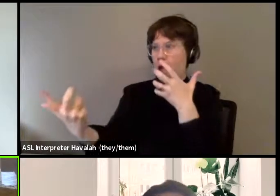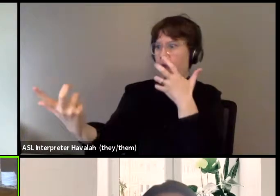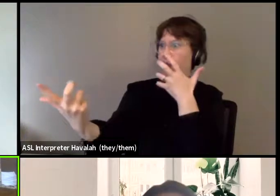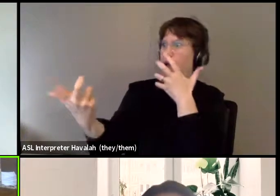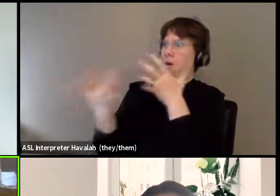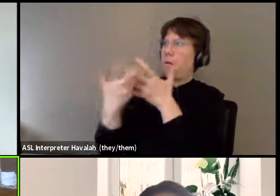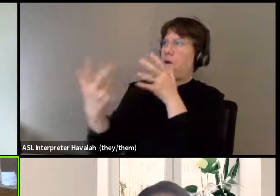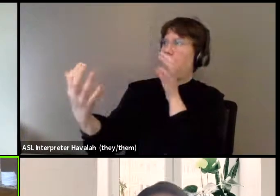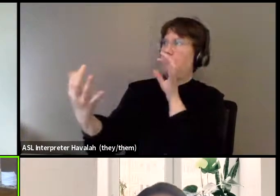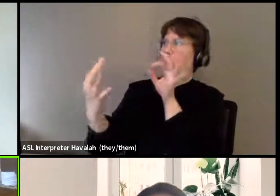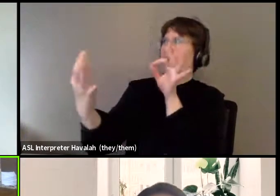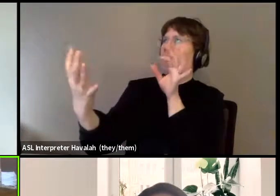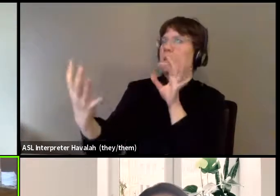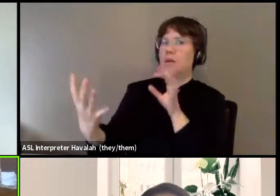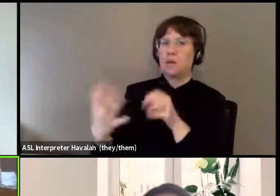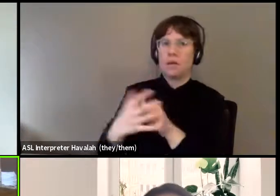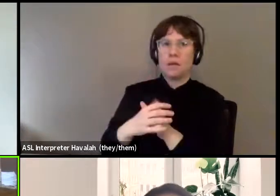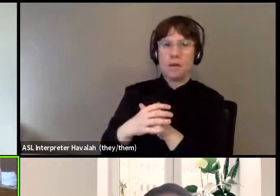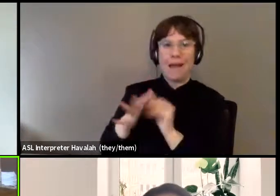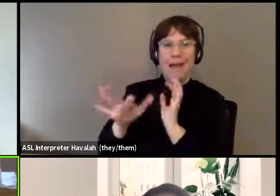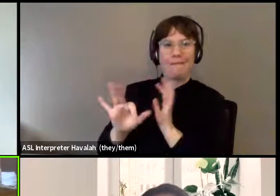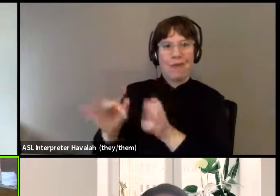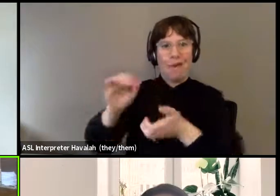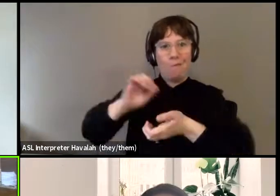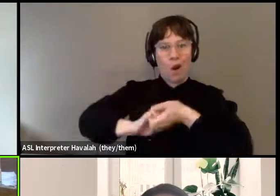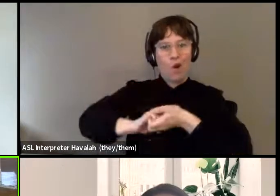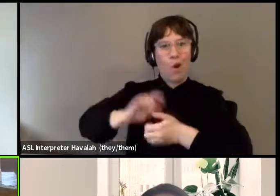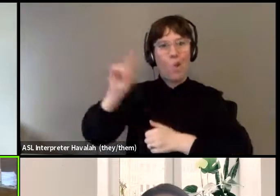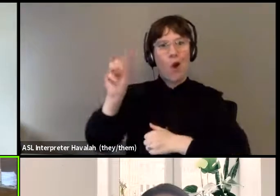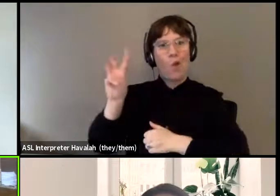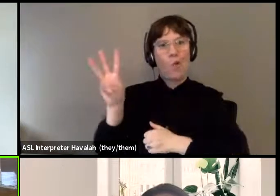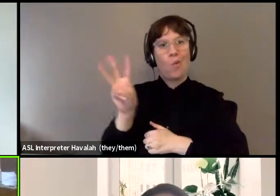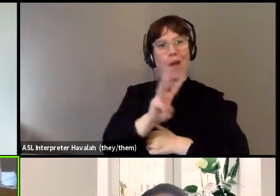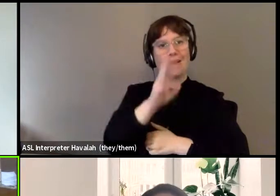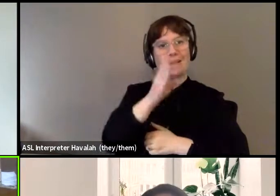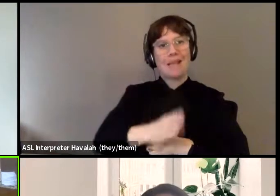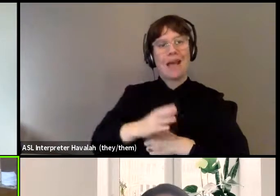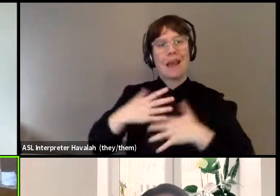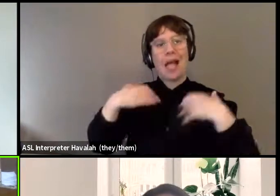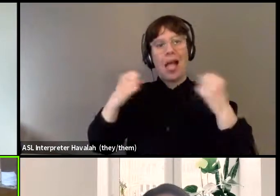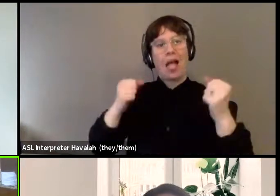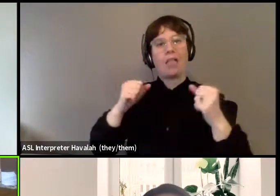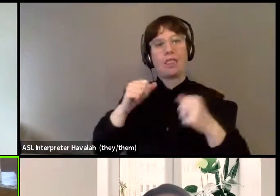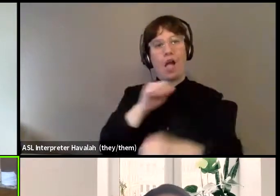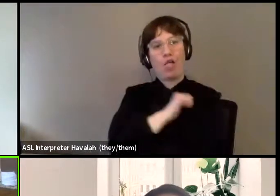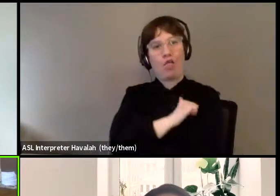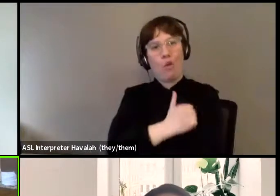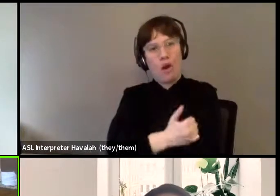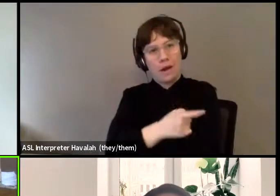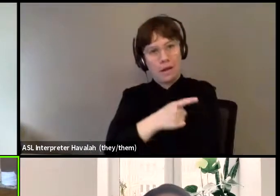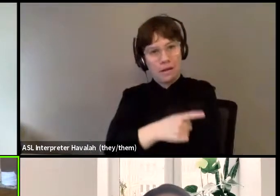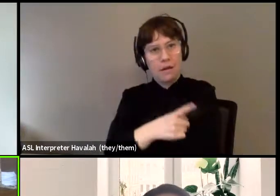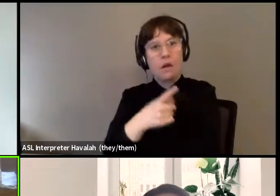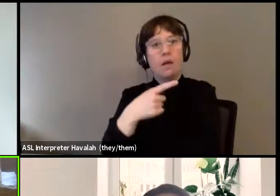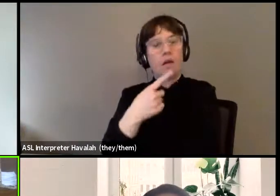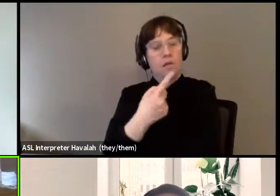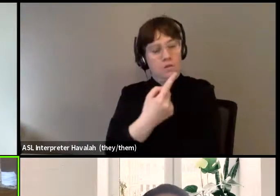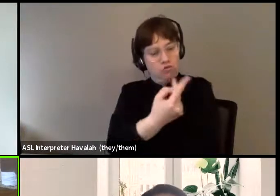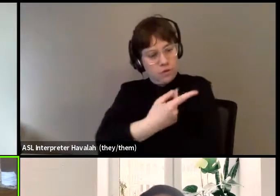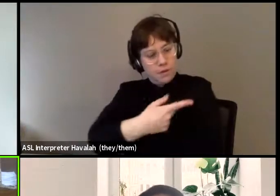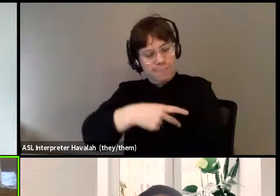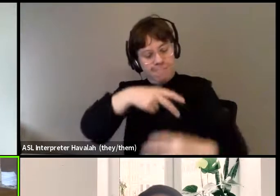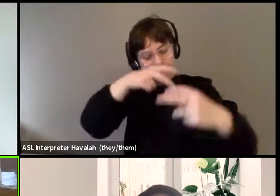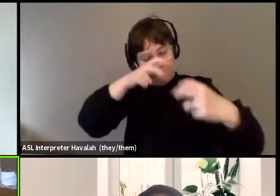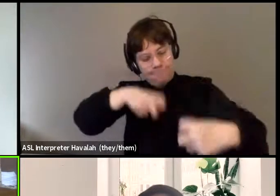me. I found a community partner in Westside Health Authority, and we came up with a